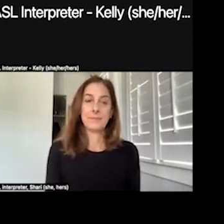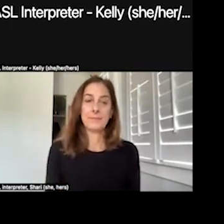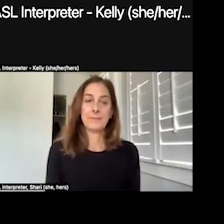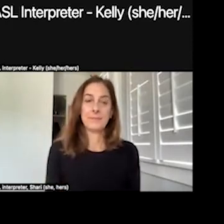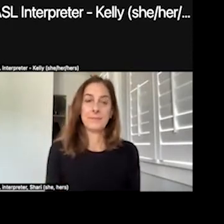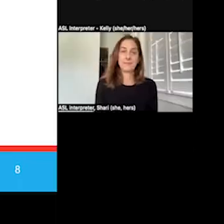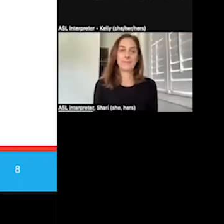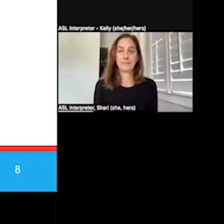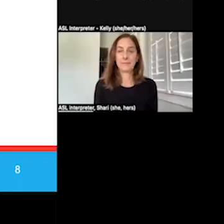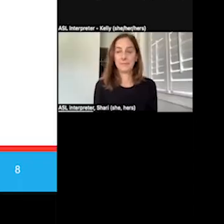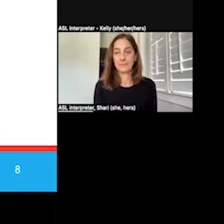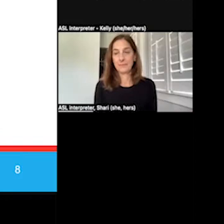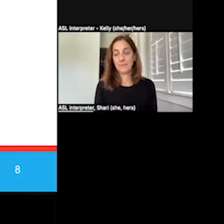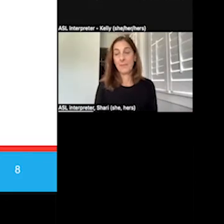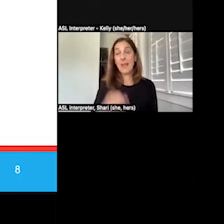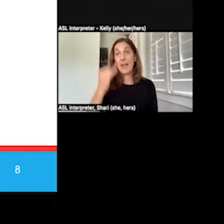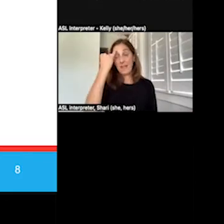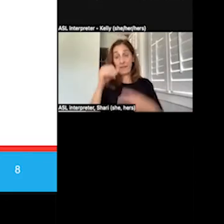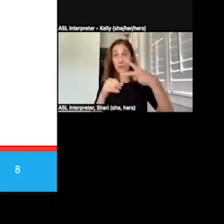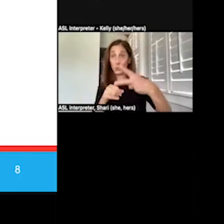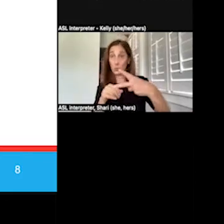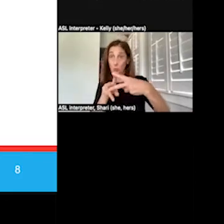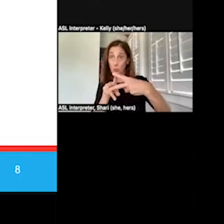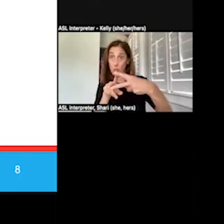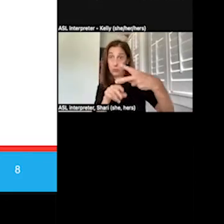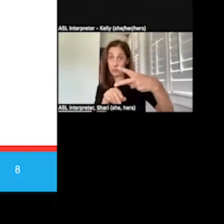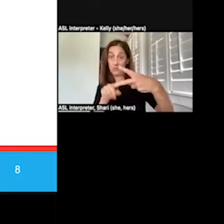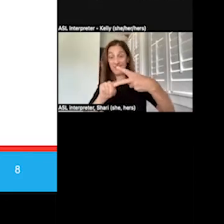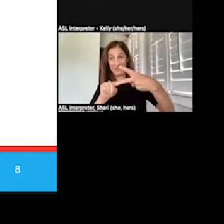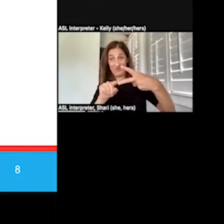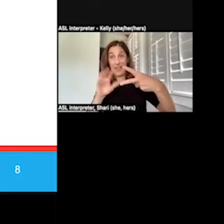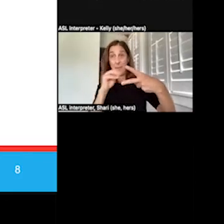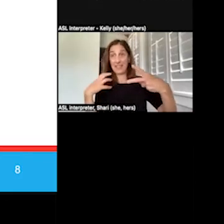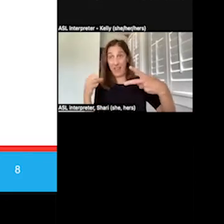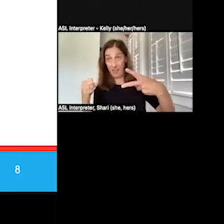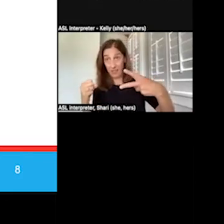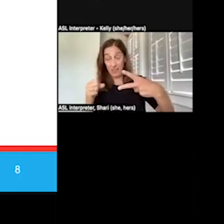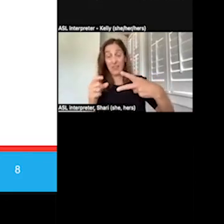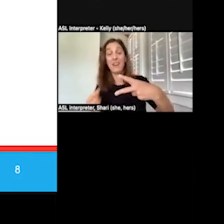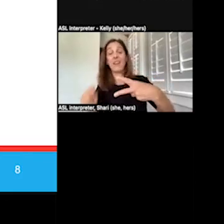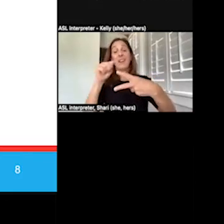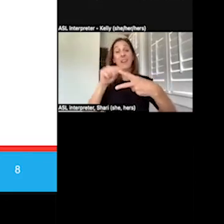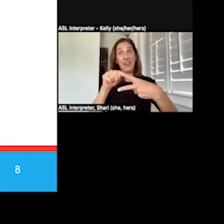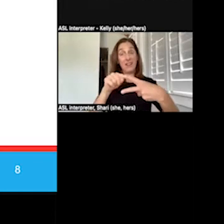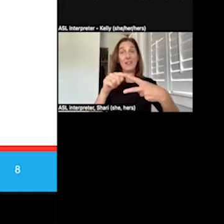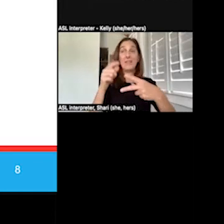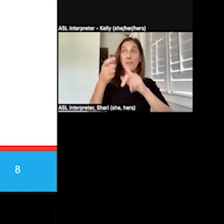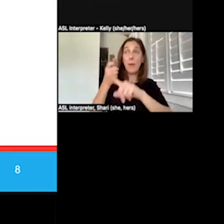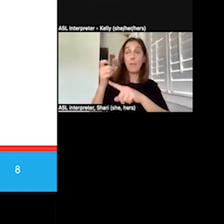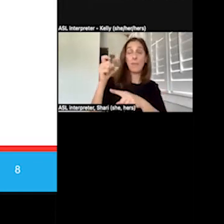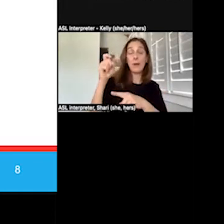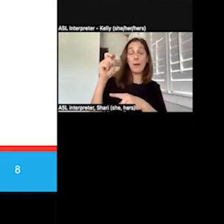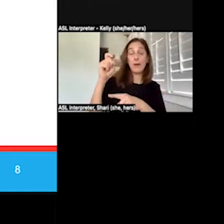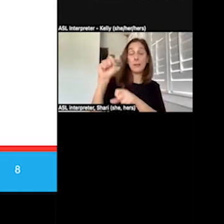If you have other insurance, like work insurance or Medicare, Mass Health will act as secondary to